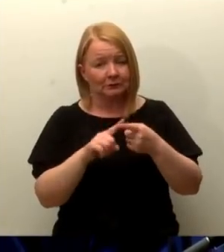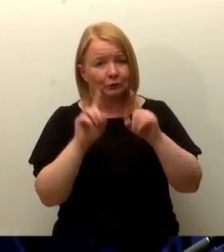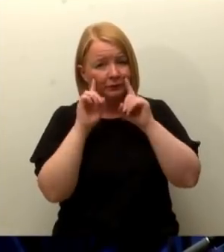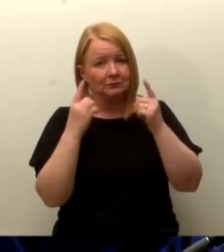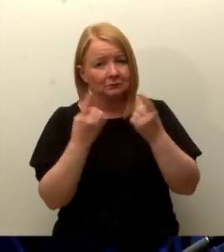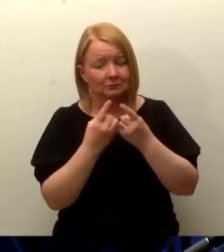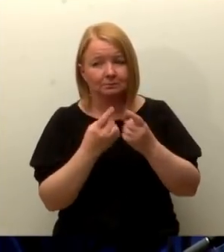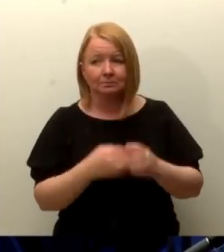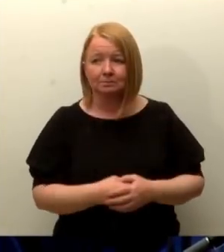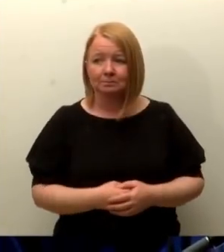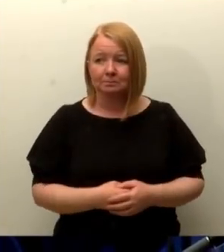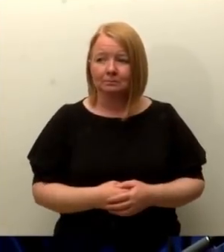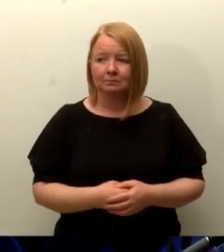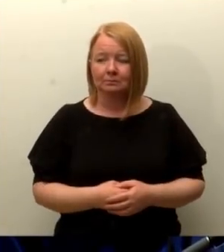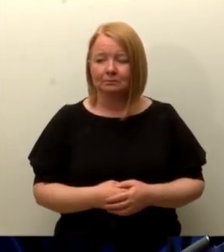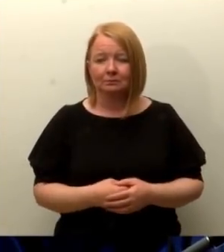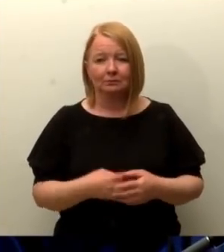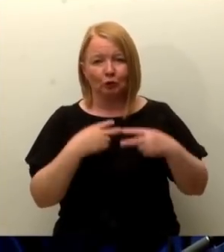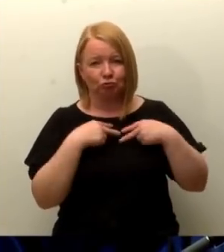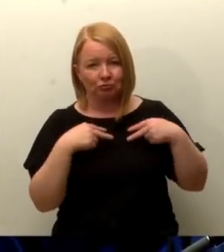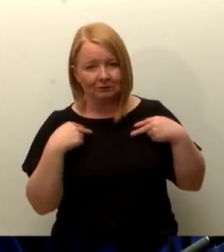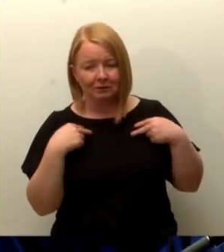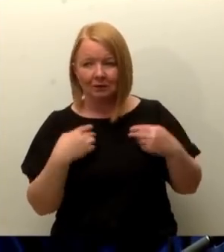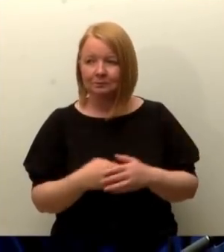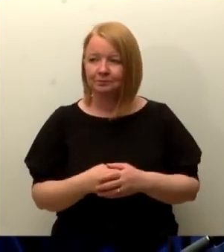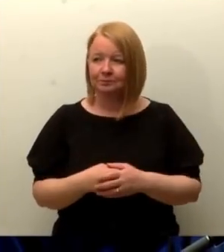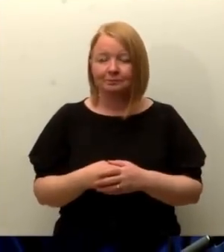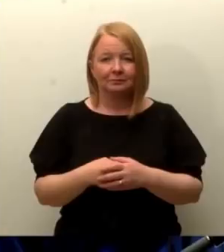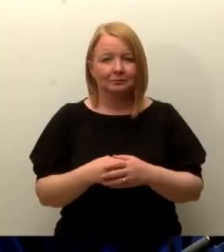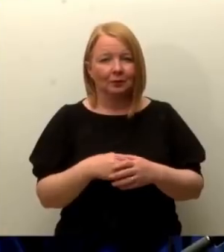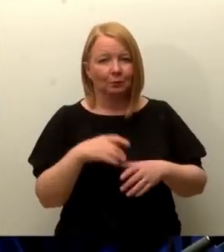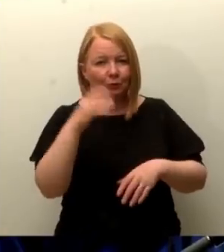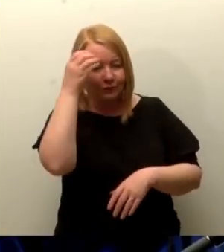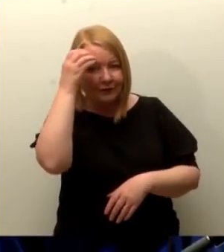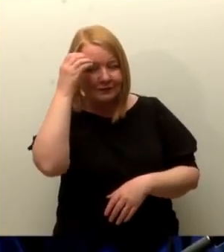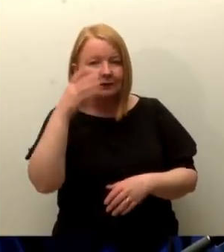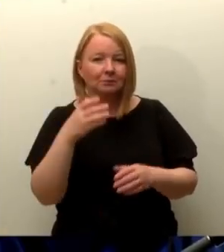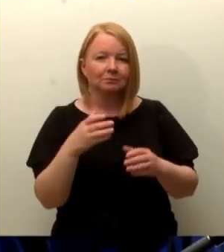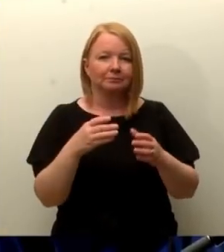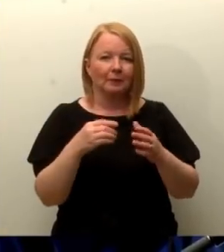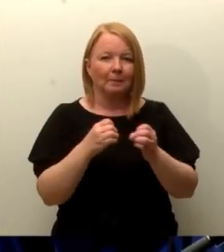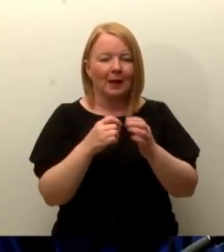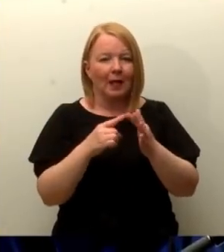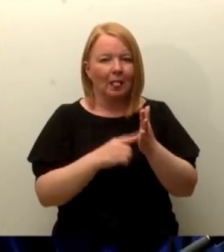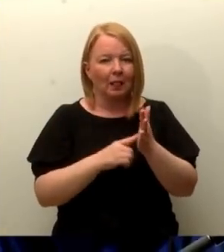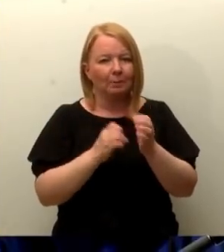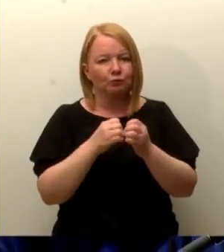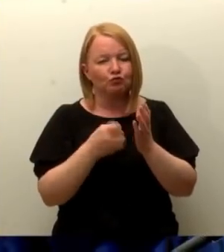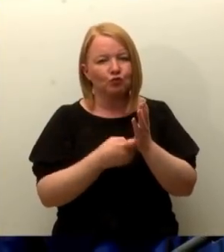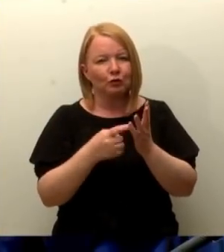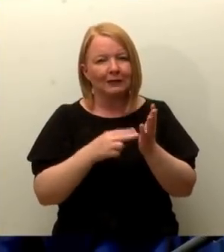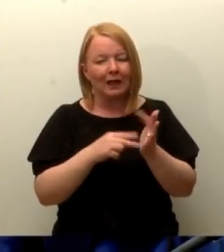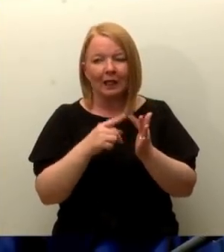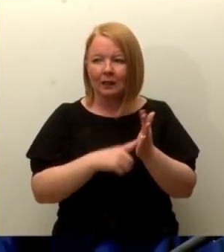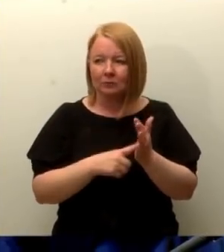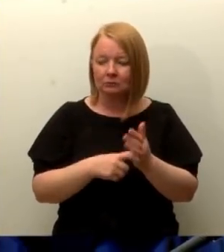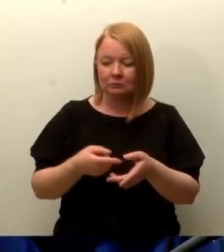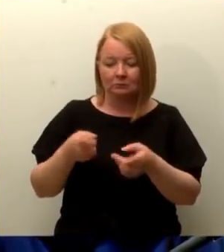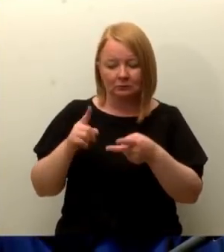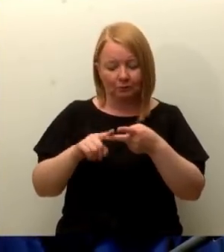especially Honorable Chancellor, Professor Dame Jocelyn Burnell, Honorable Vice Chancellor and